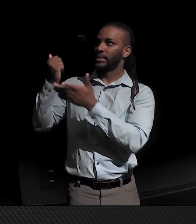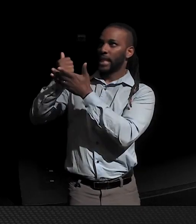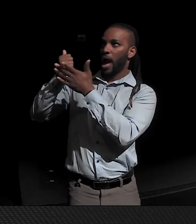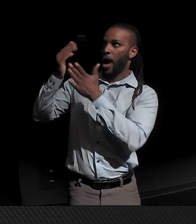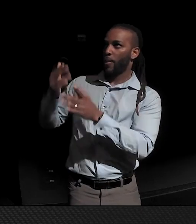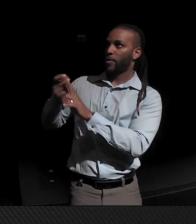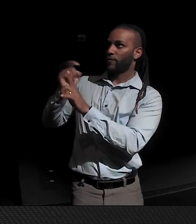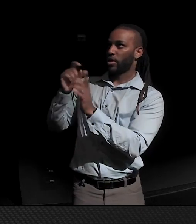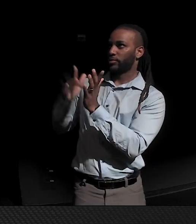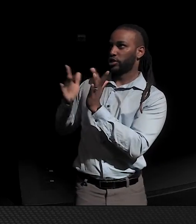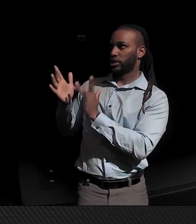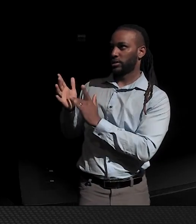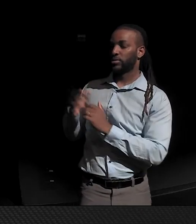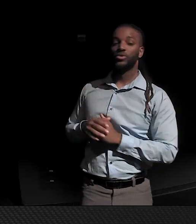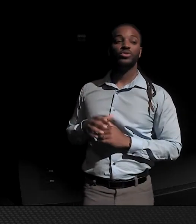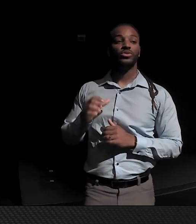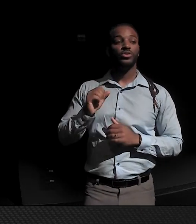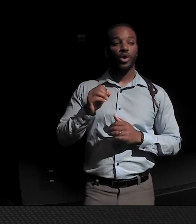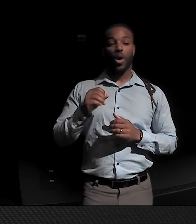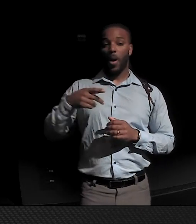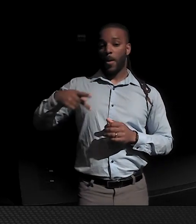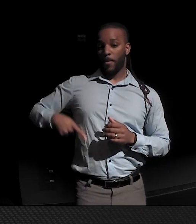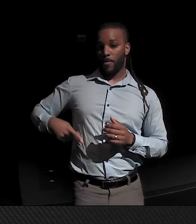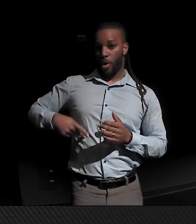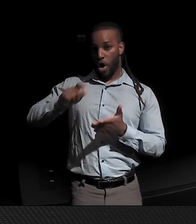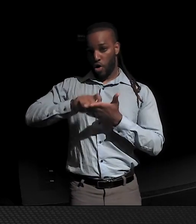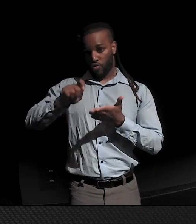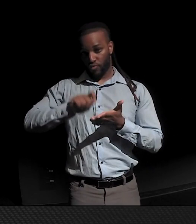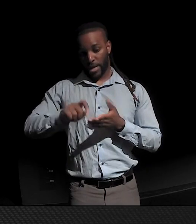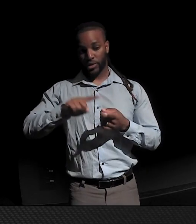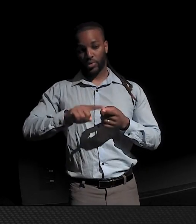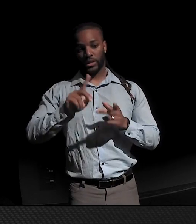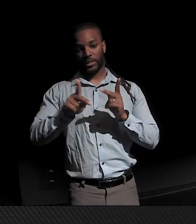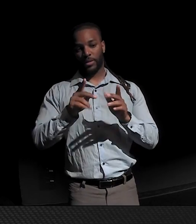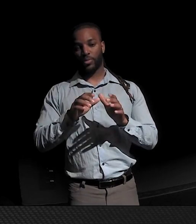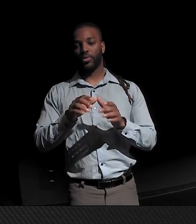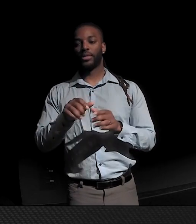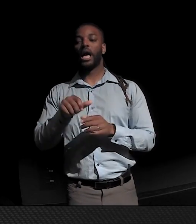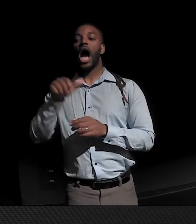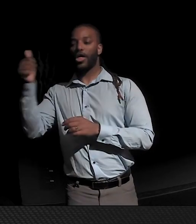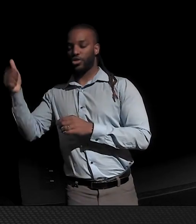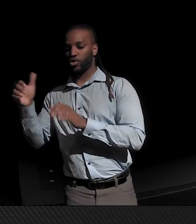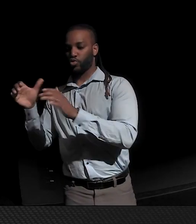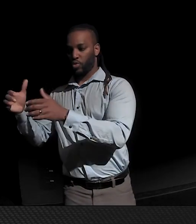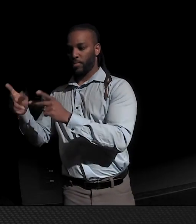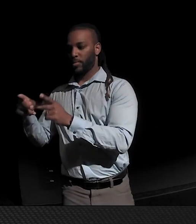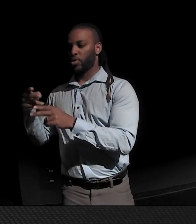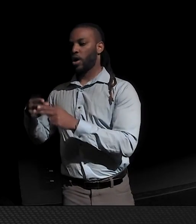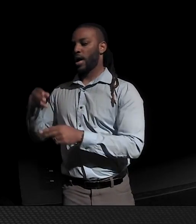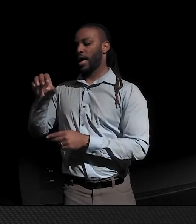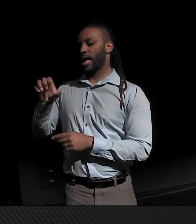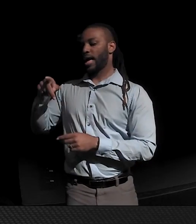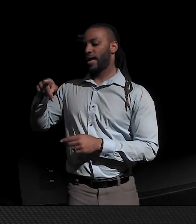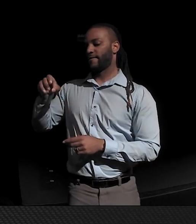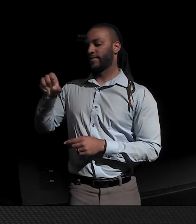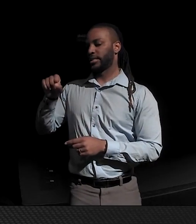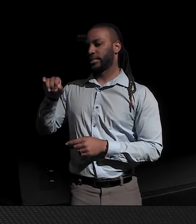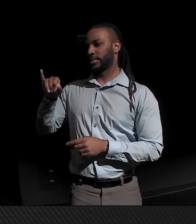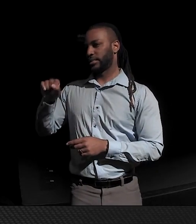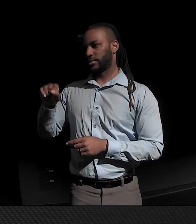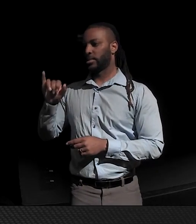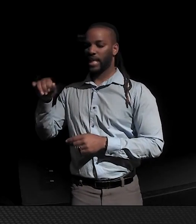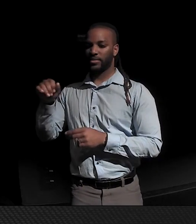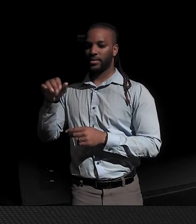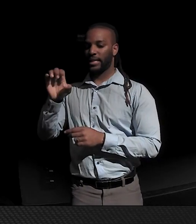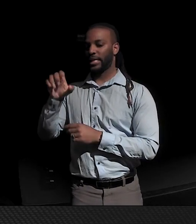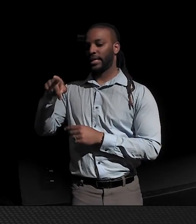so then Paul writes in a separate letter to a group of people in a city called Ephesus. He writes, we know this as a letter to the Ephesians.